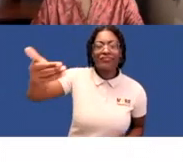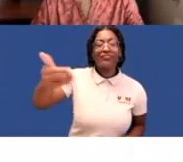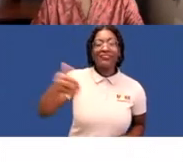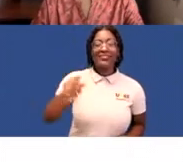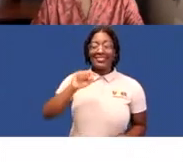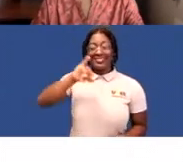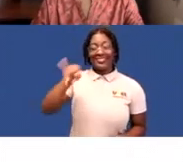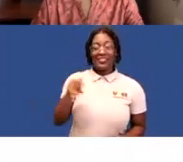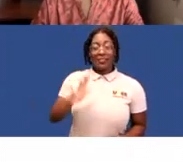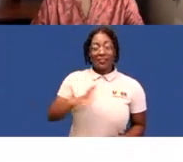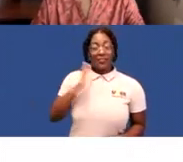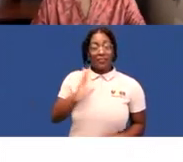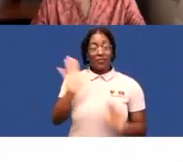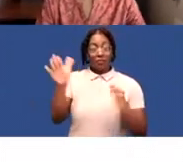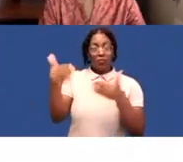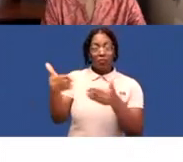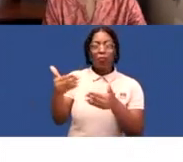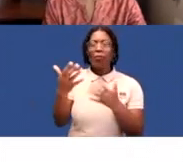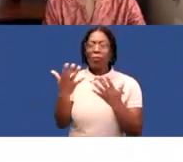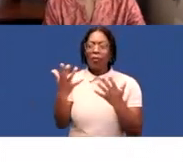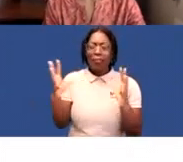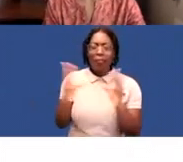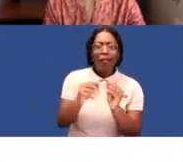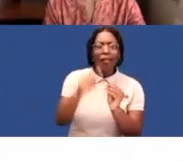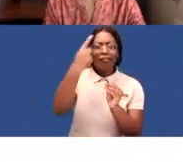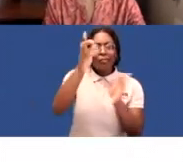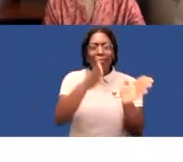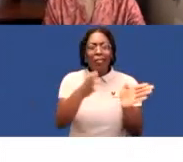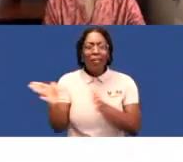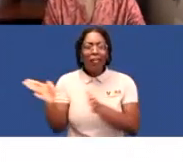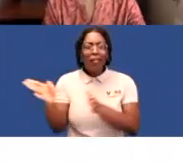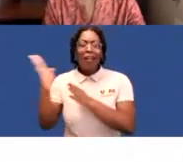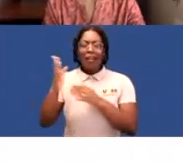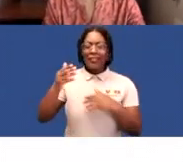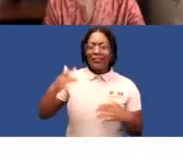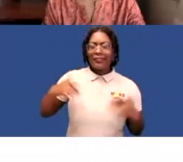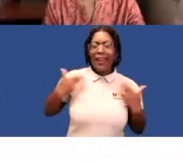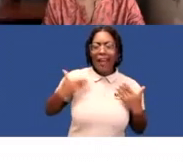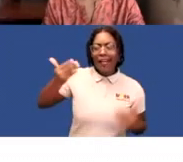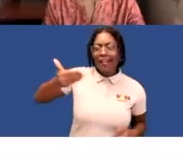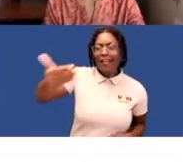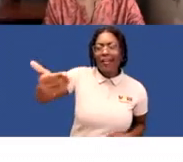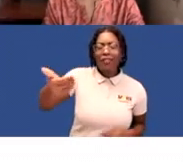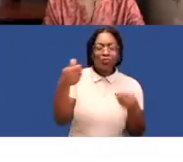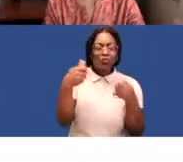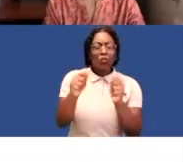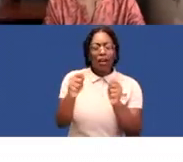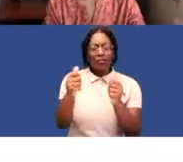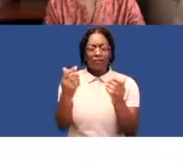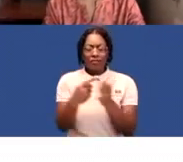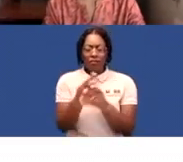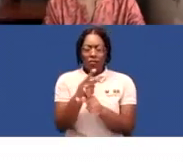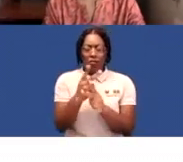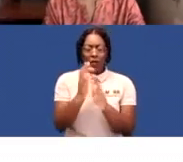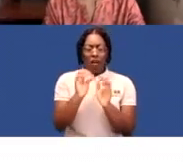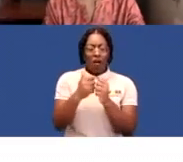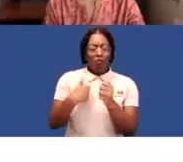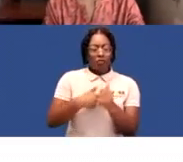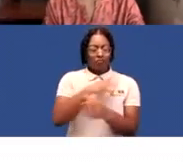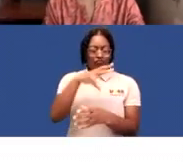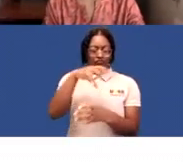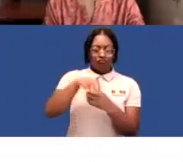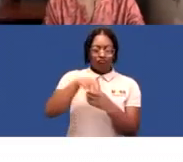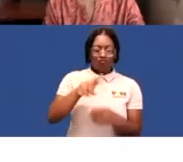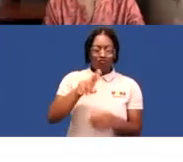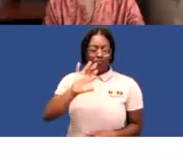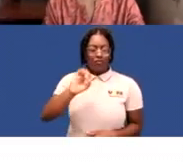a day of activities that we hoped would deepen the conversation on race and invoke the activist, participatory spirit of the Freedom